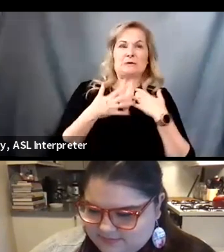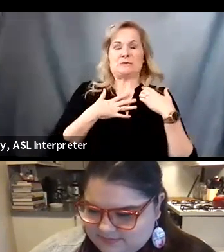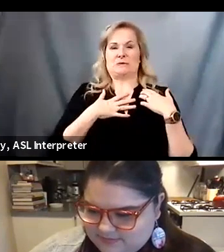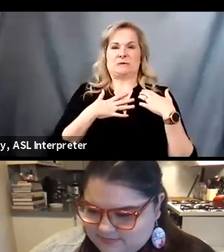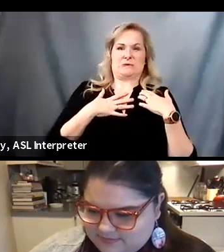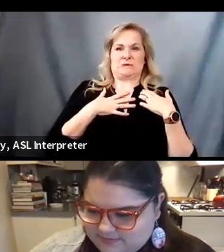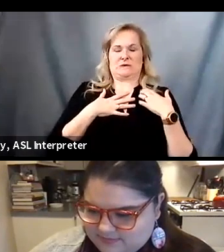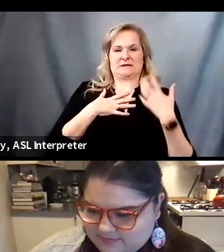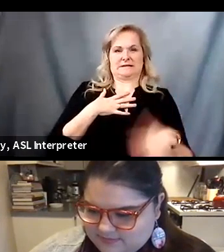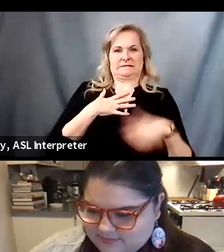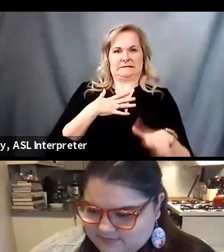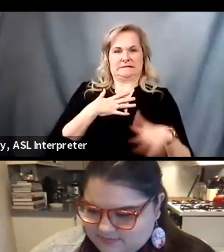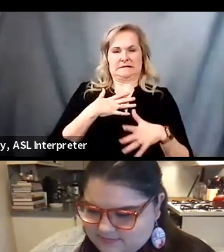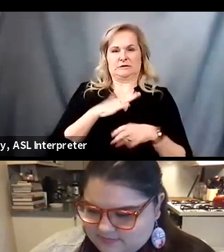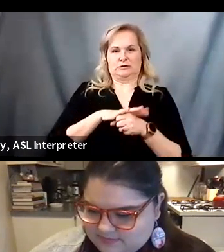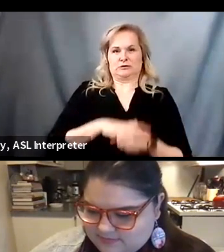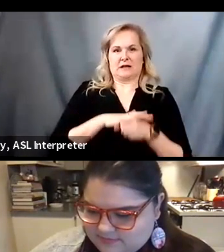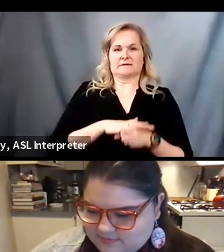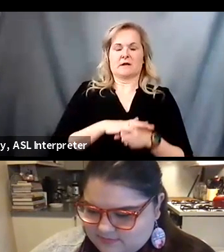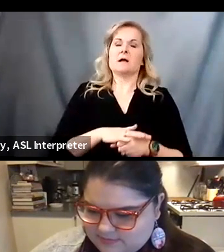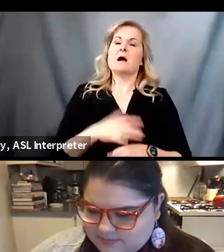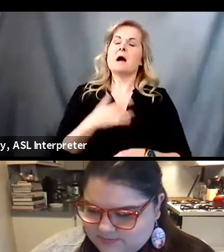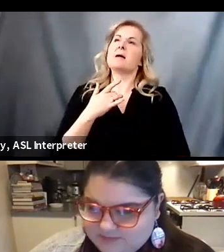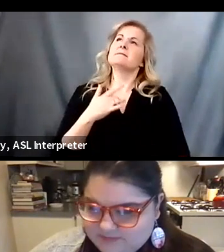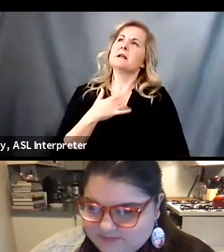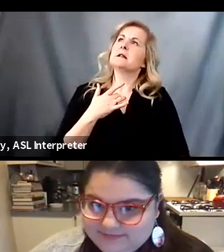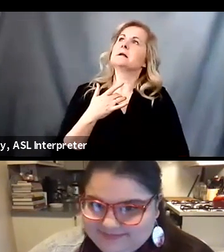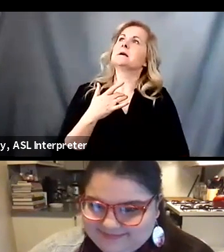intense, I guess. So